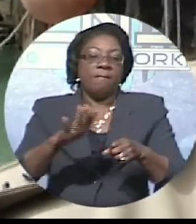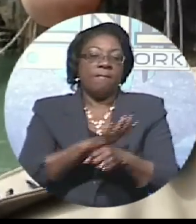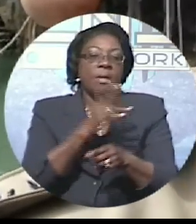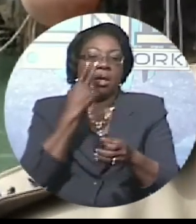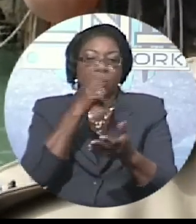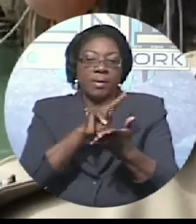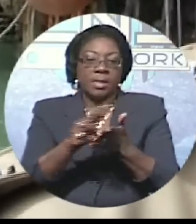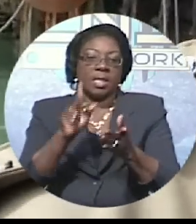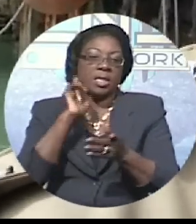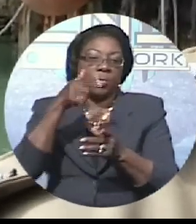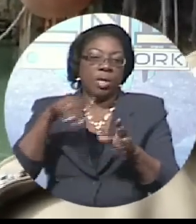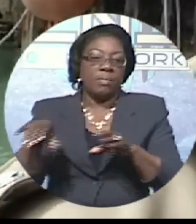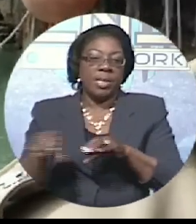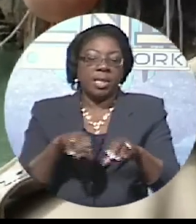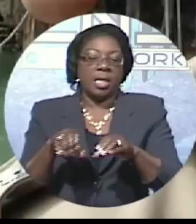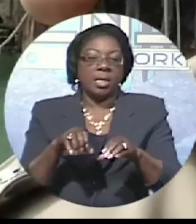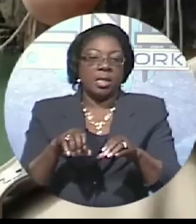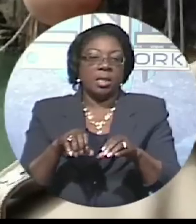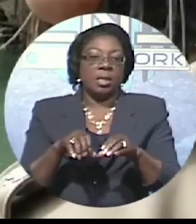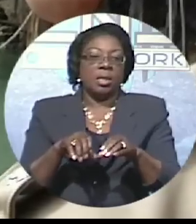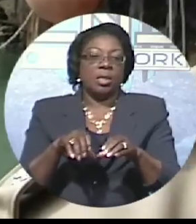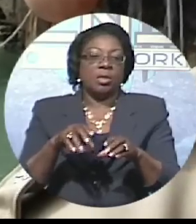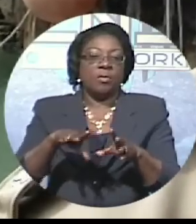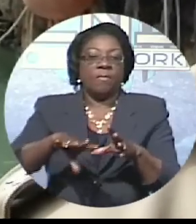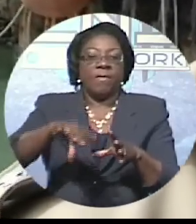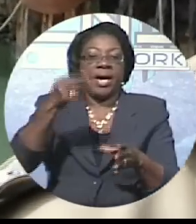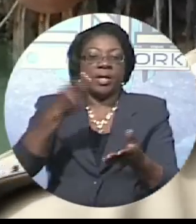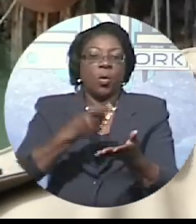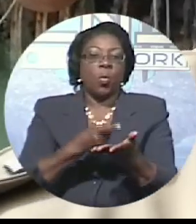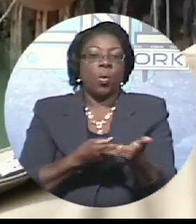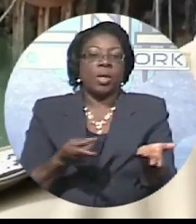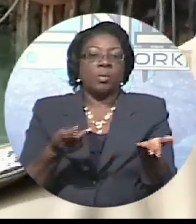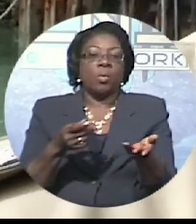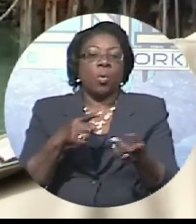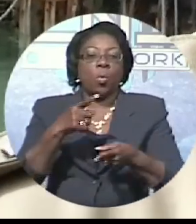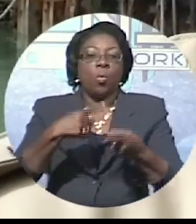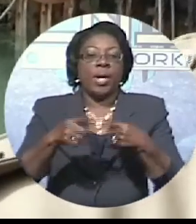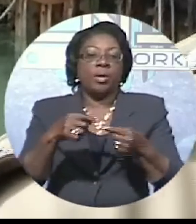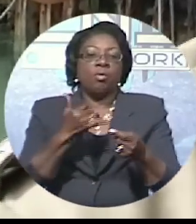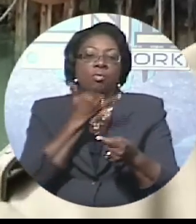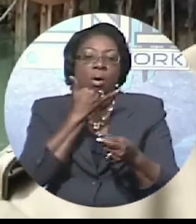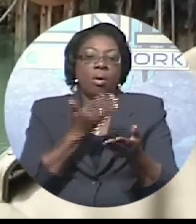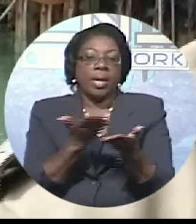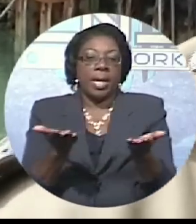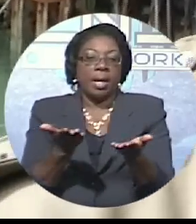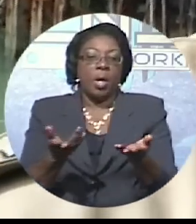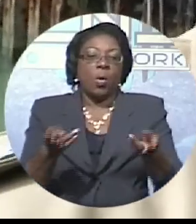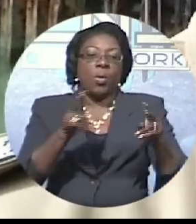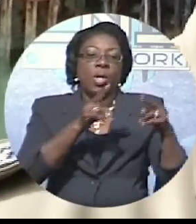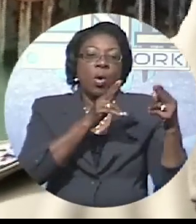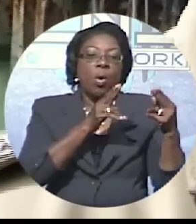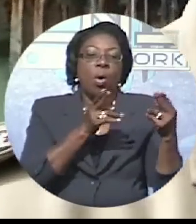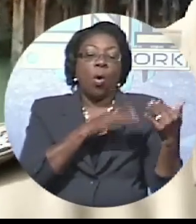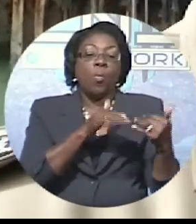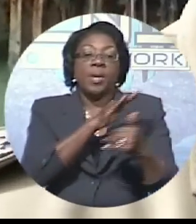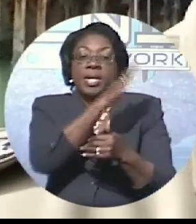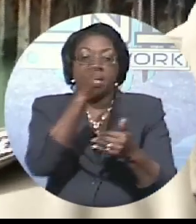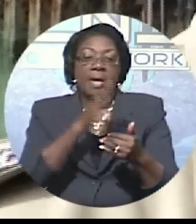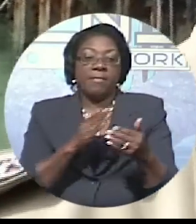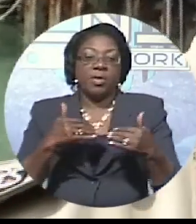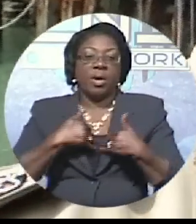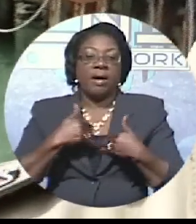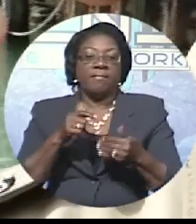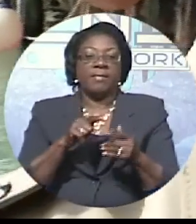investigation will be conducted to determine exactly what went wrong here. We hope never to have this type of incident